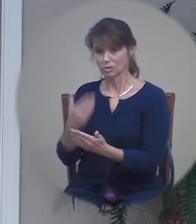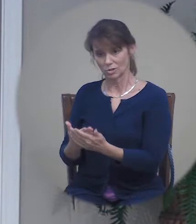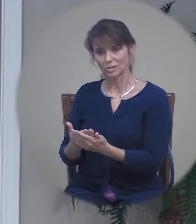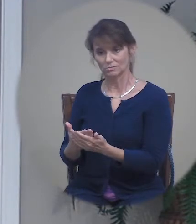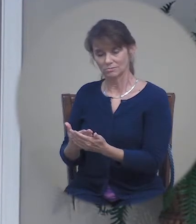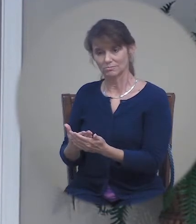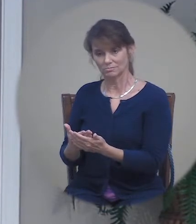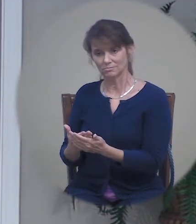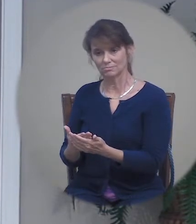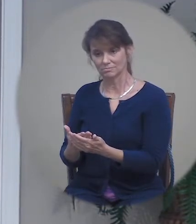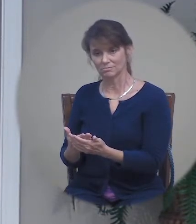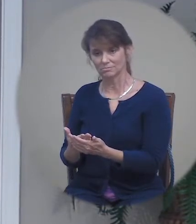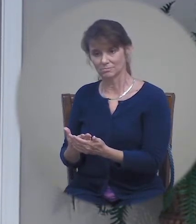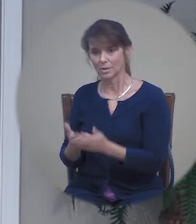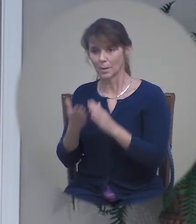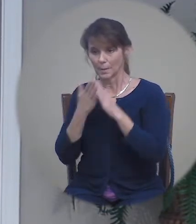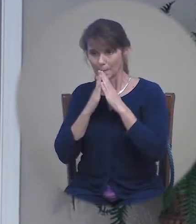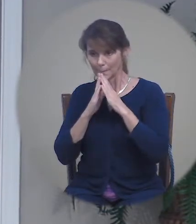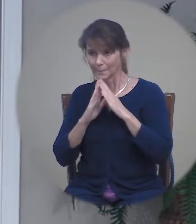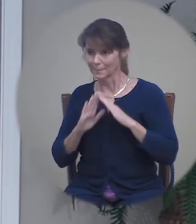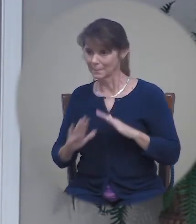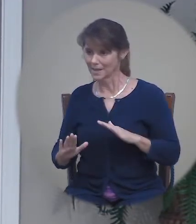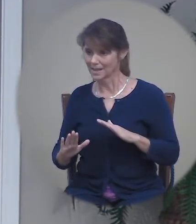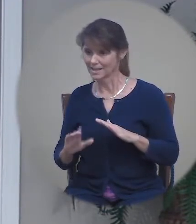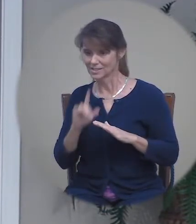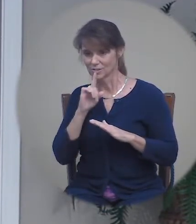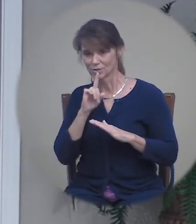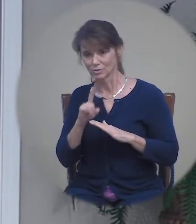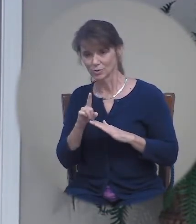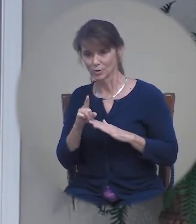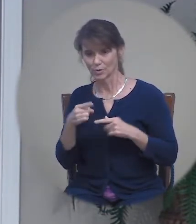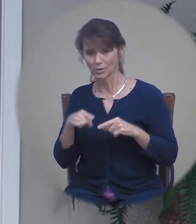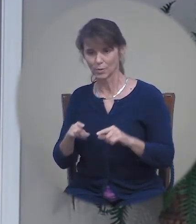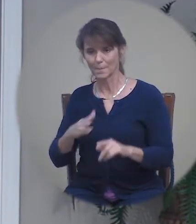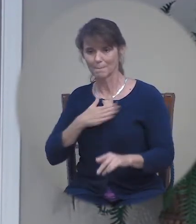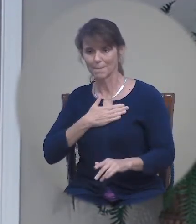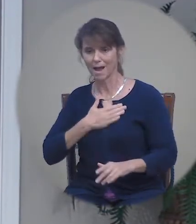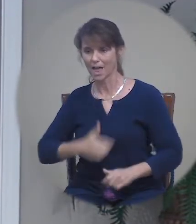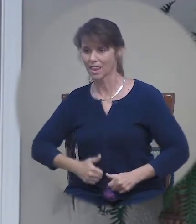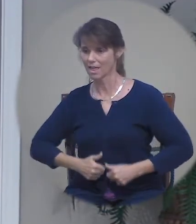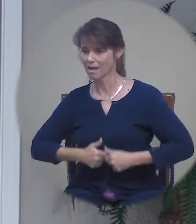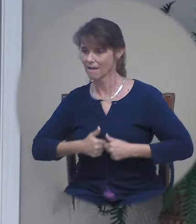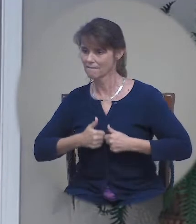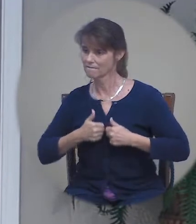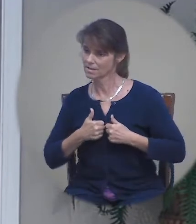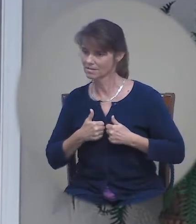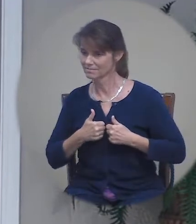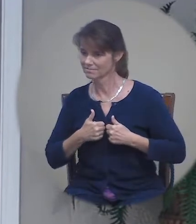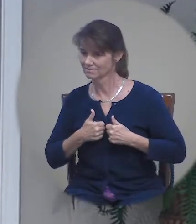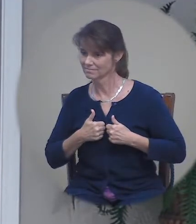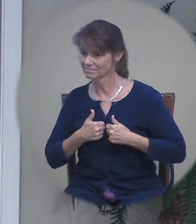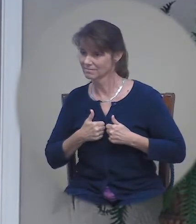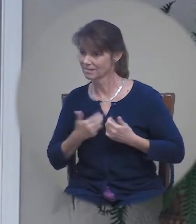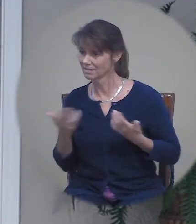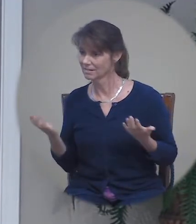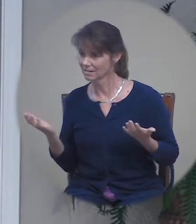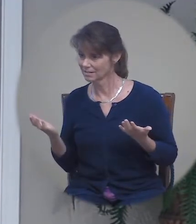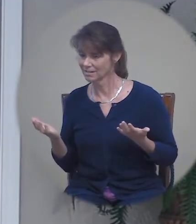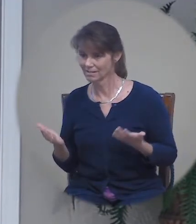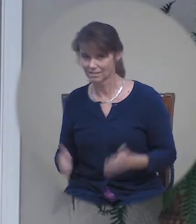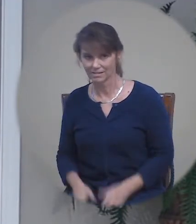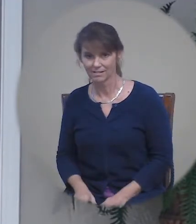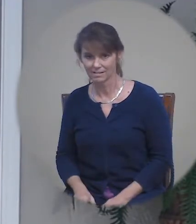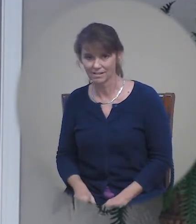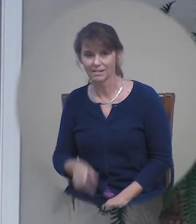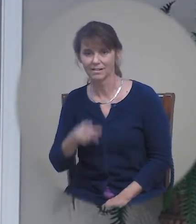so, if there will be peace and truth in my days? How do you take that? Well, he's been